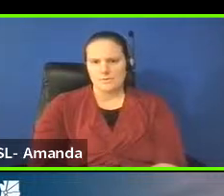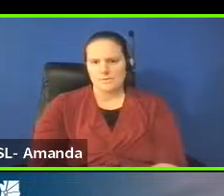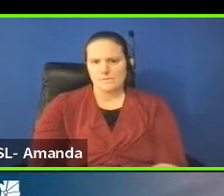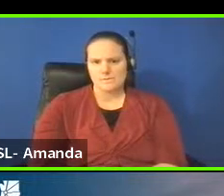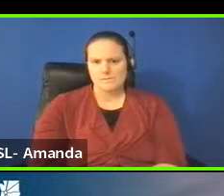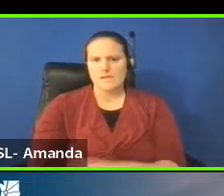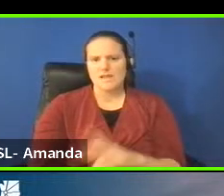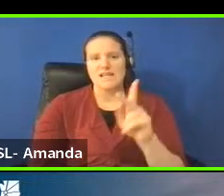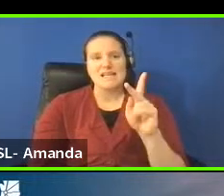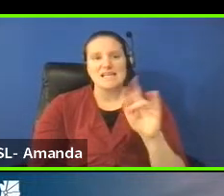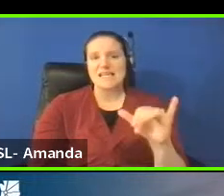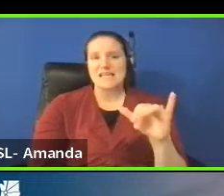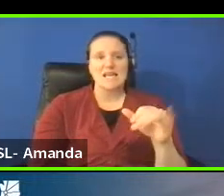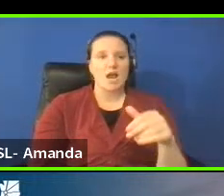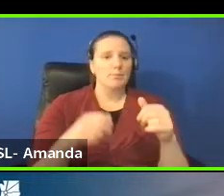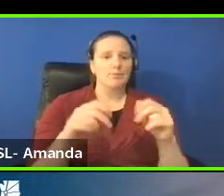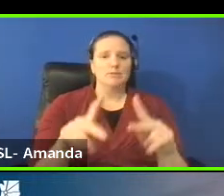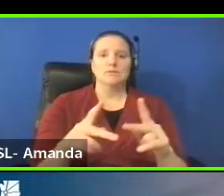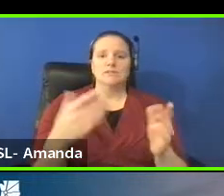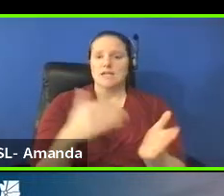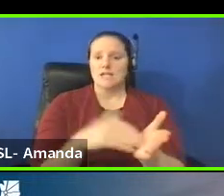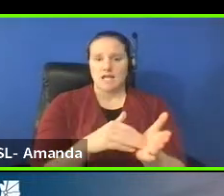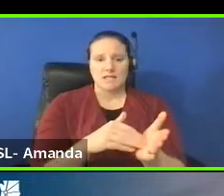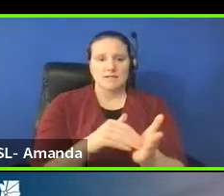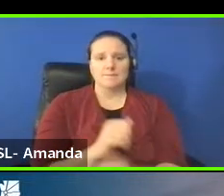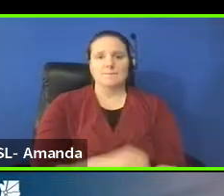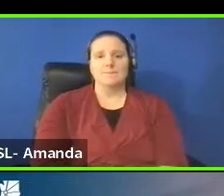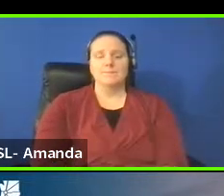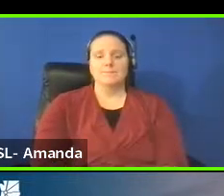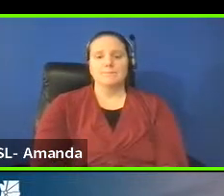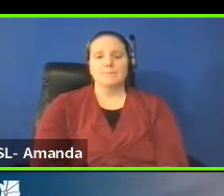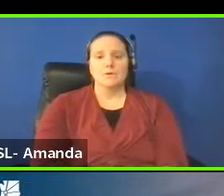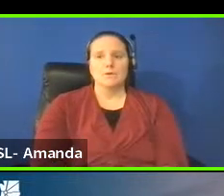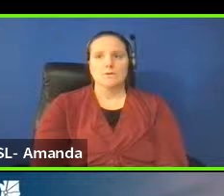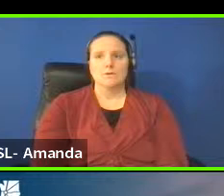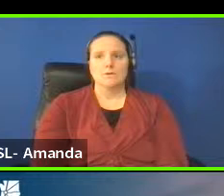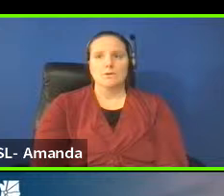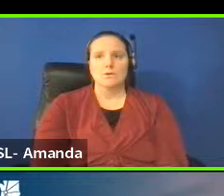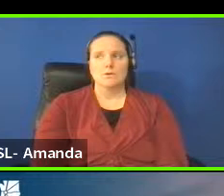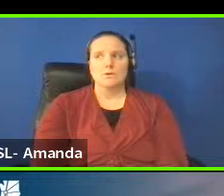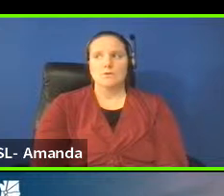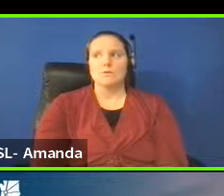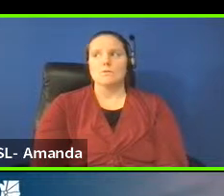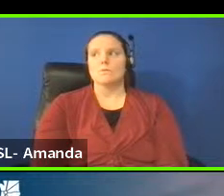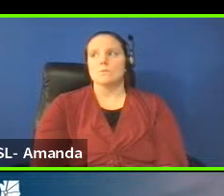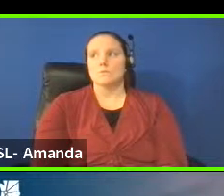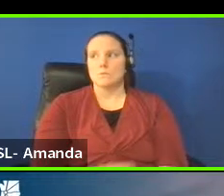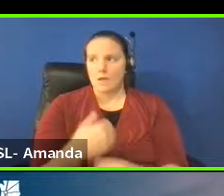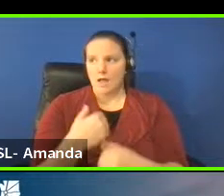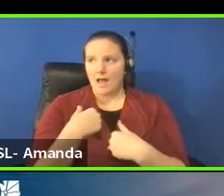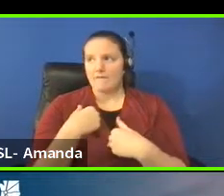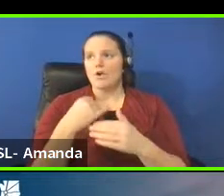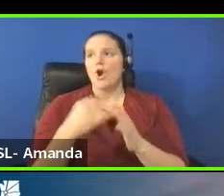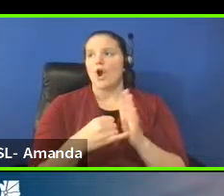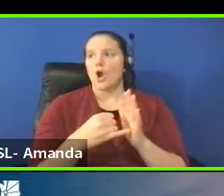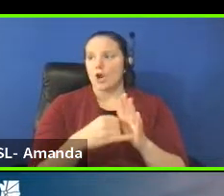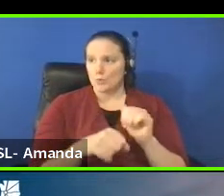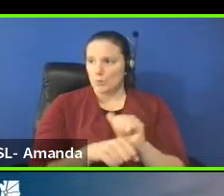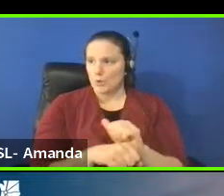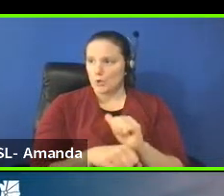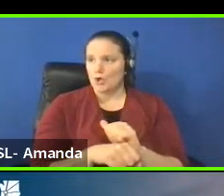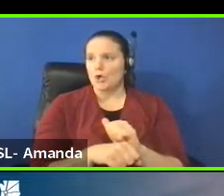key opportunities. Once again, we're going to be having artwork and